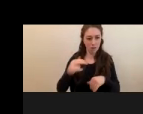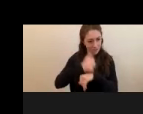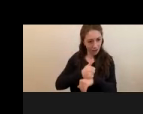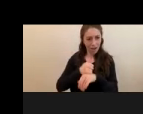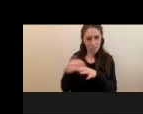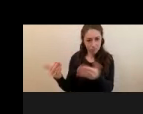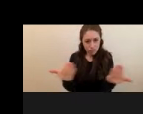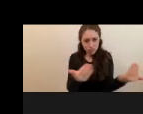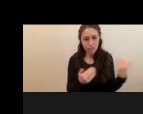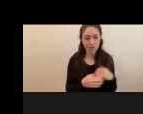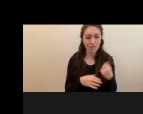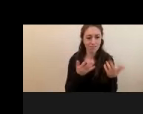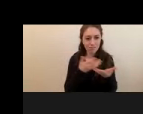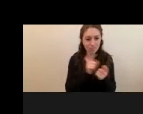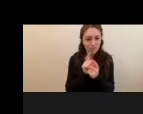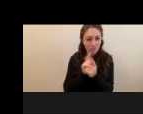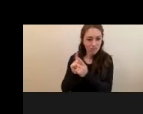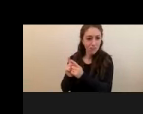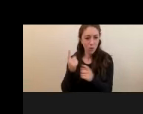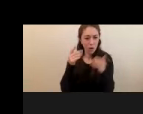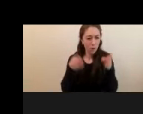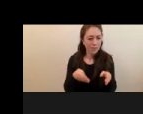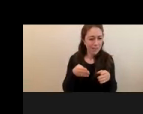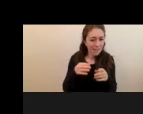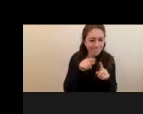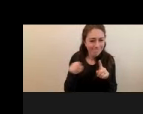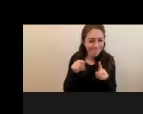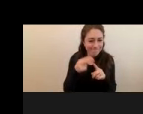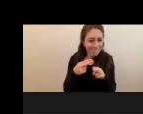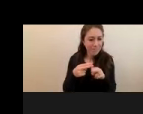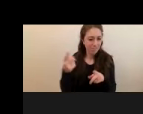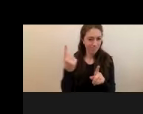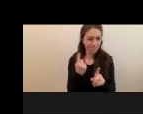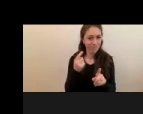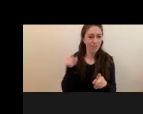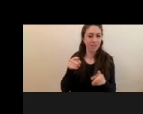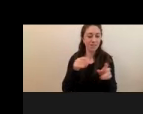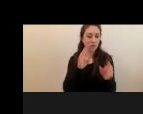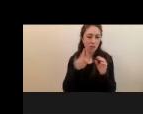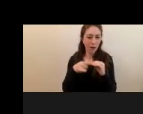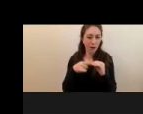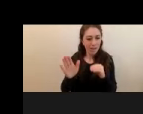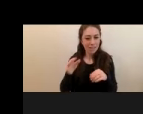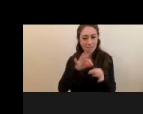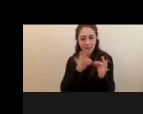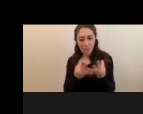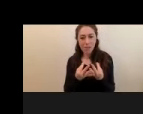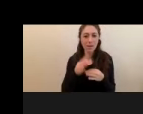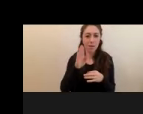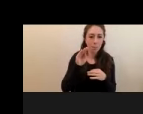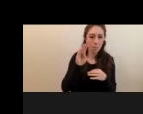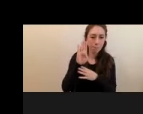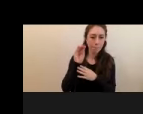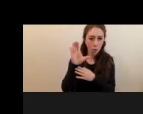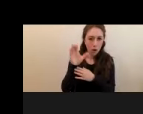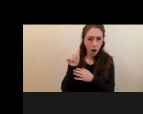And we were able to encounter Bernabe Machuca, a man who came to our booth and just talked to us about his family in Boca and what Boca Chica Beach meant to